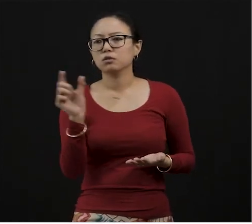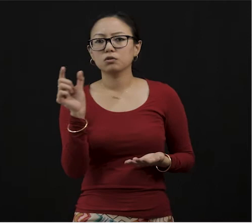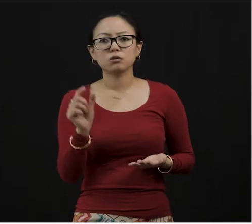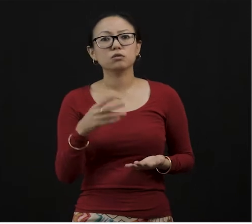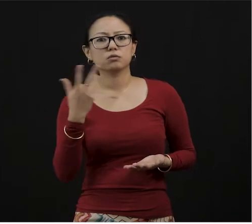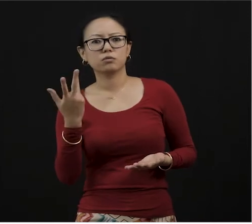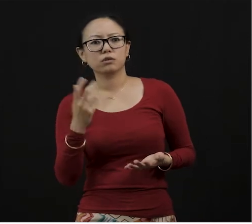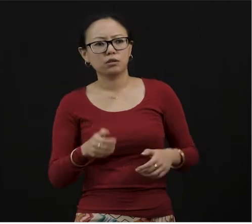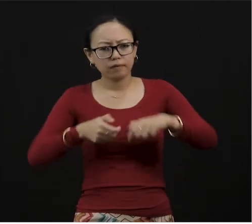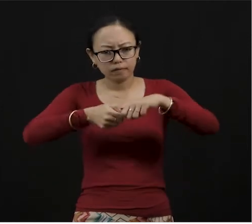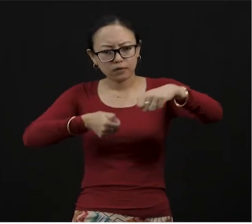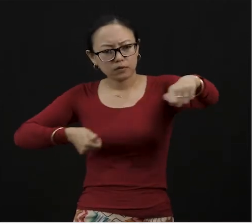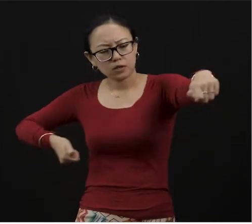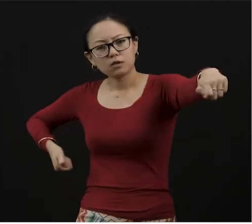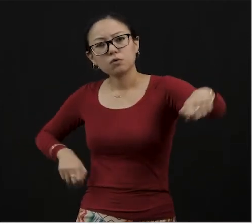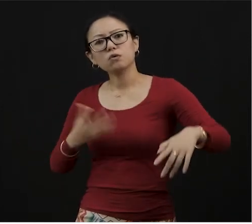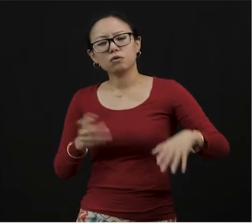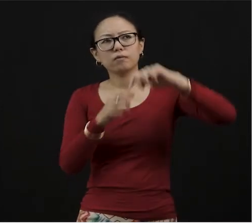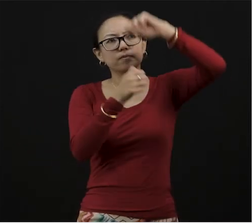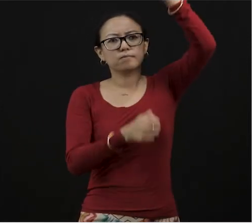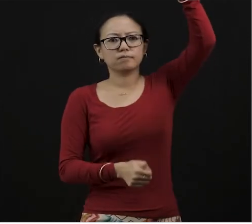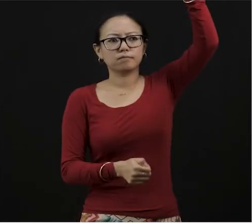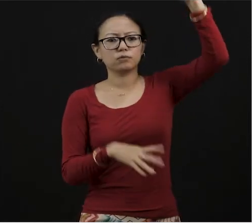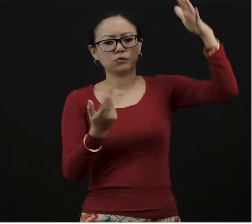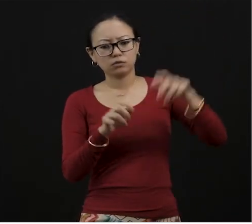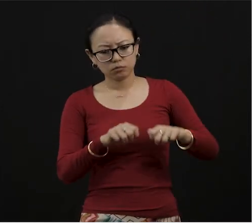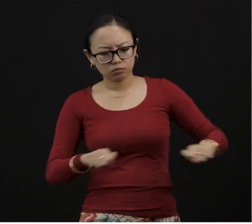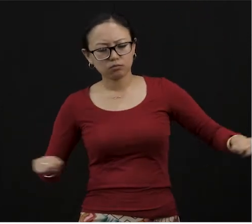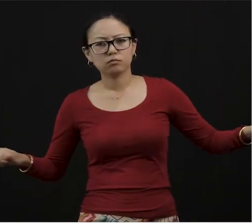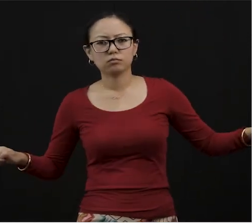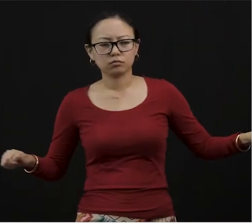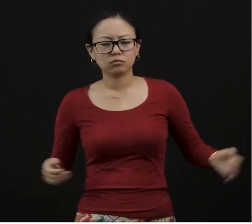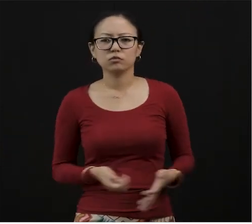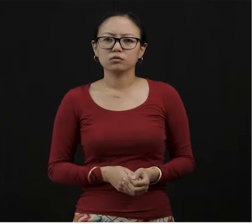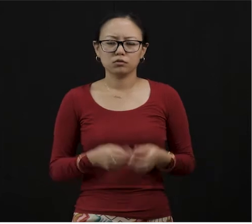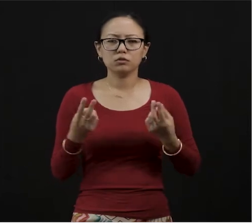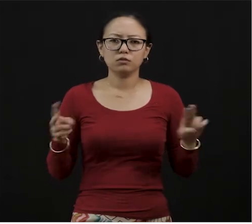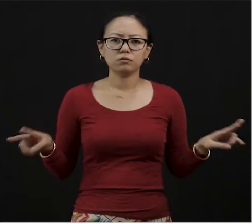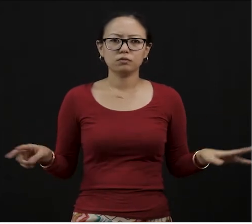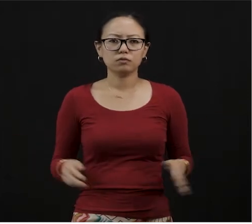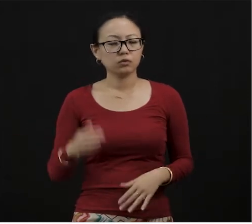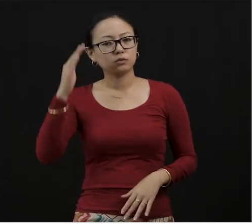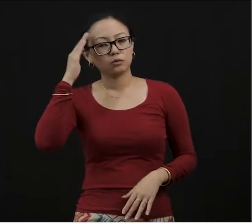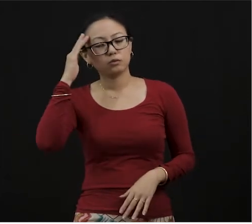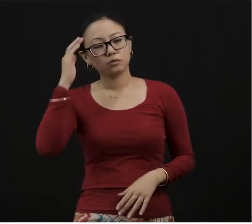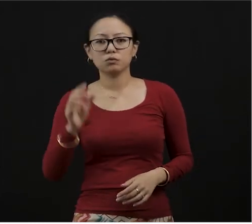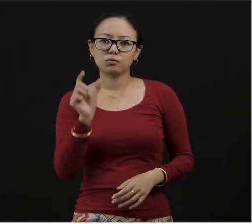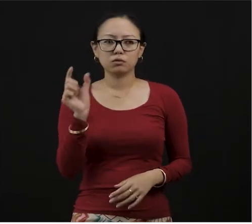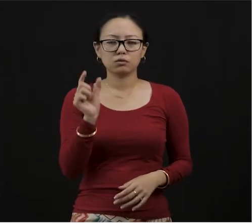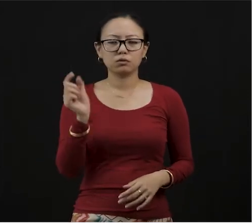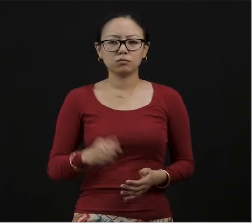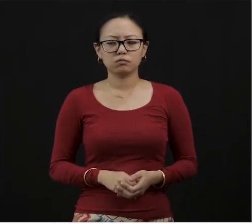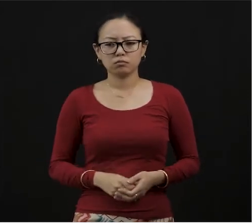far the distance. Okay, so like see, if I want to know my height, will I measure my